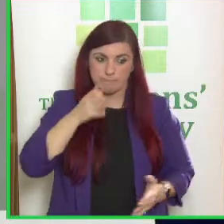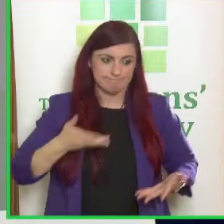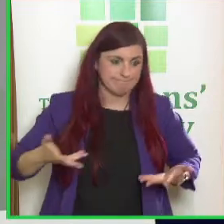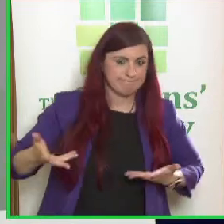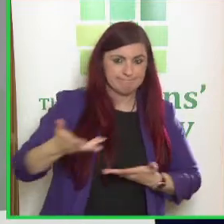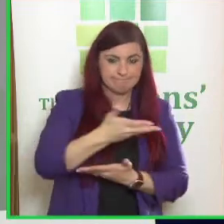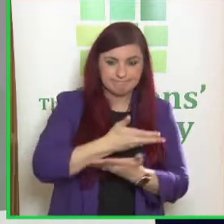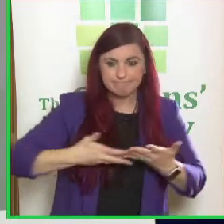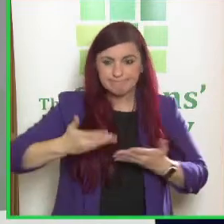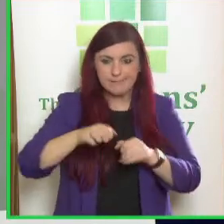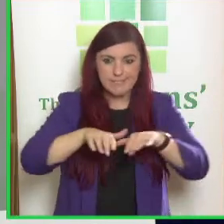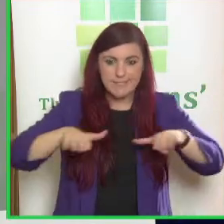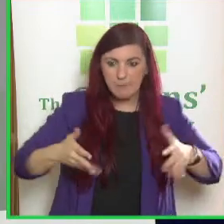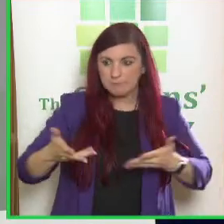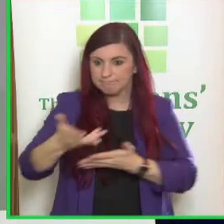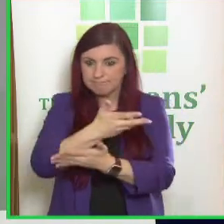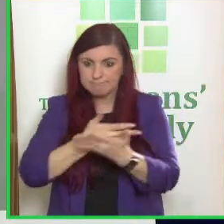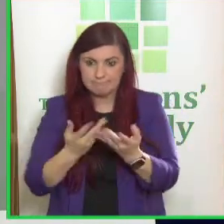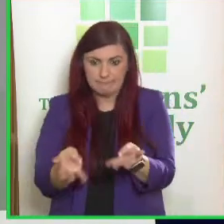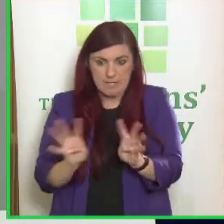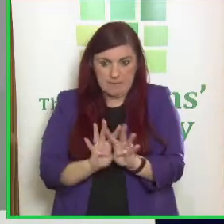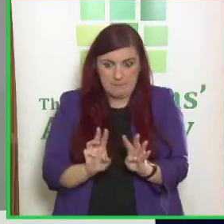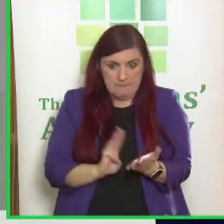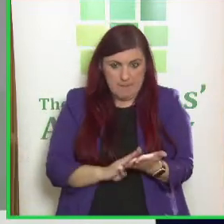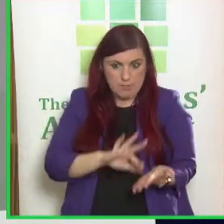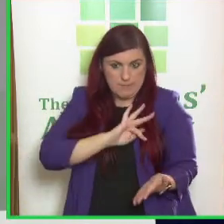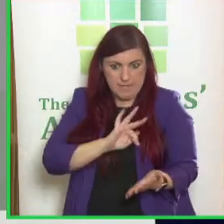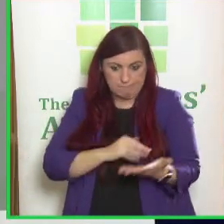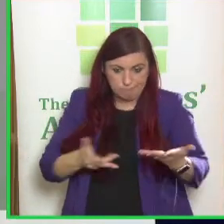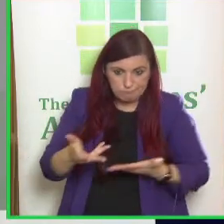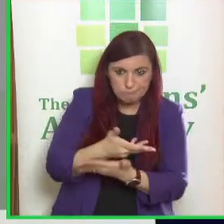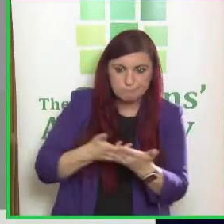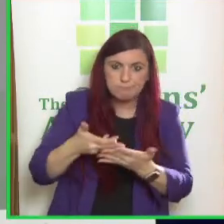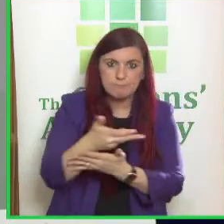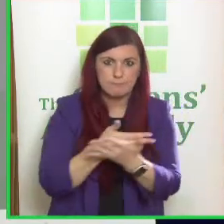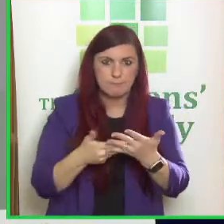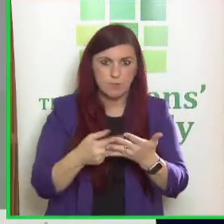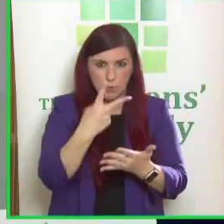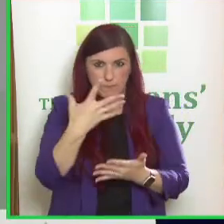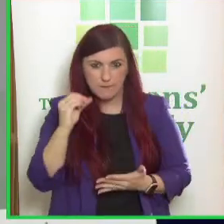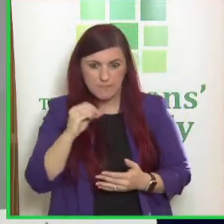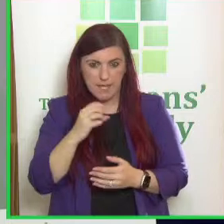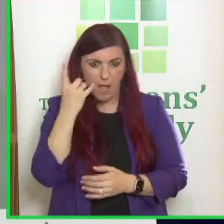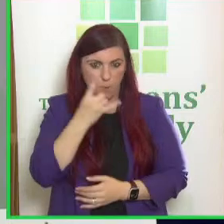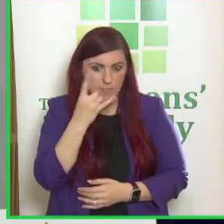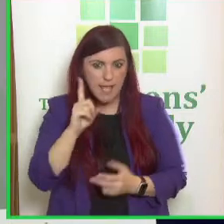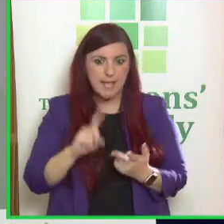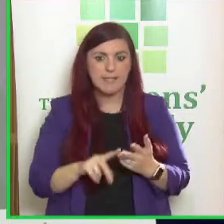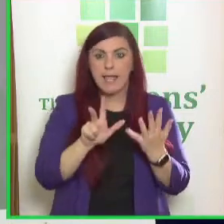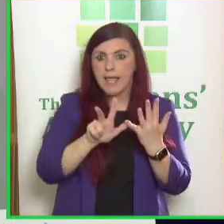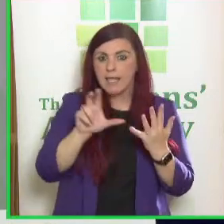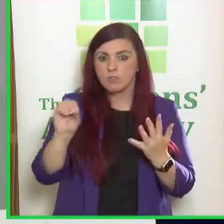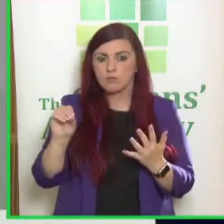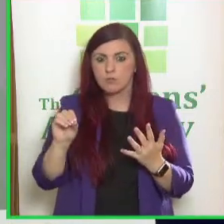at the tables for the Assembly members themselves to have a dialogue on what they heard presented. And indeed, we had 800